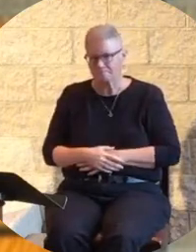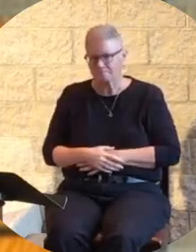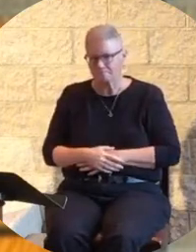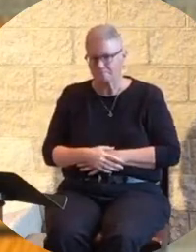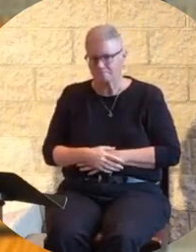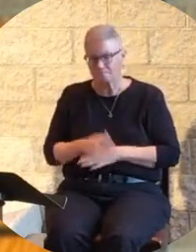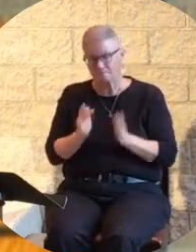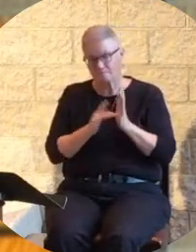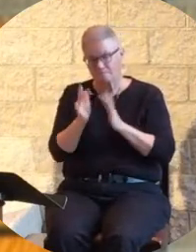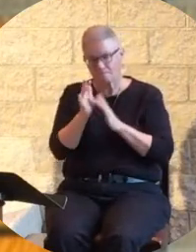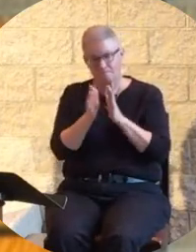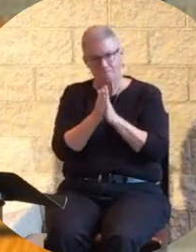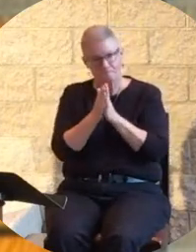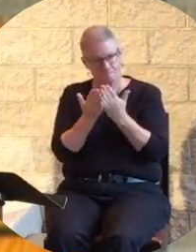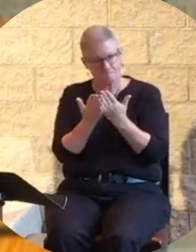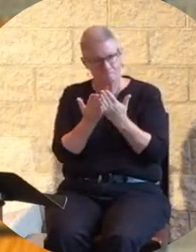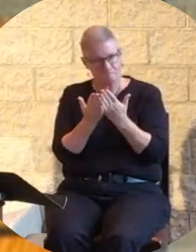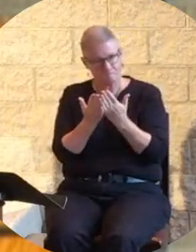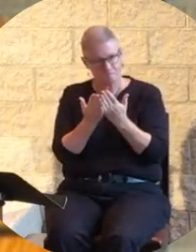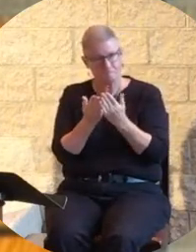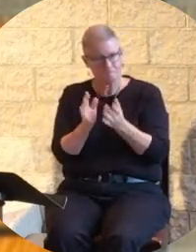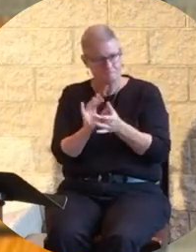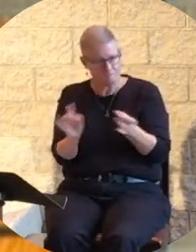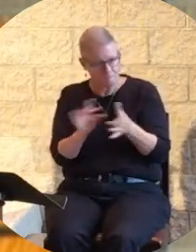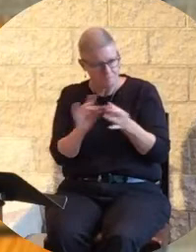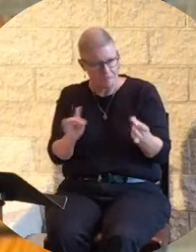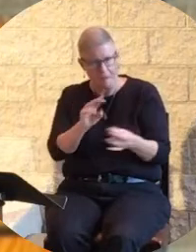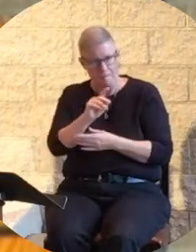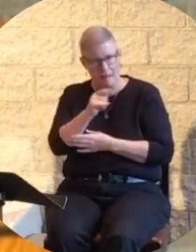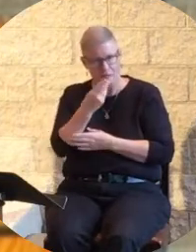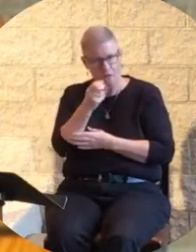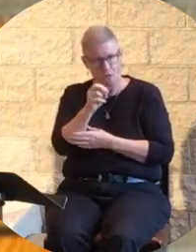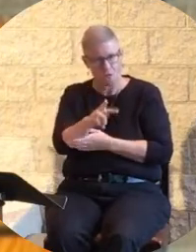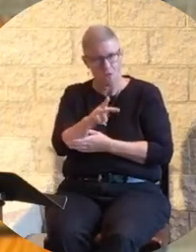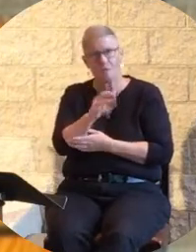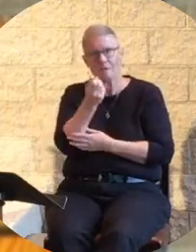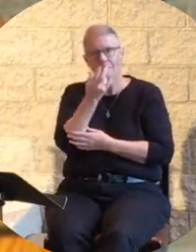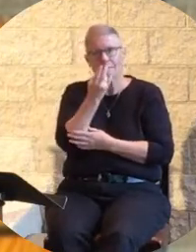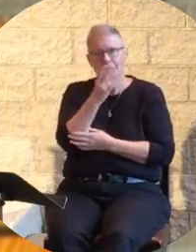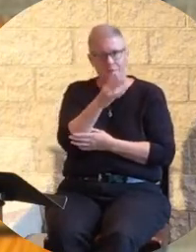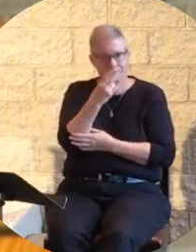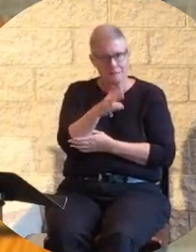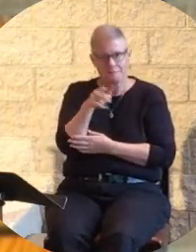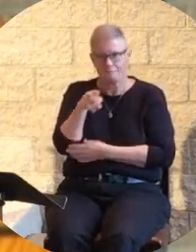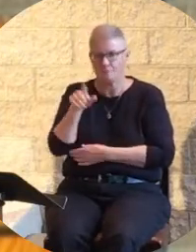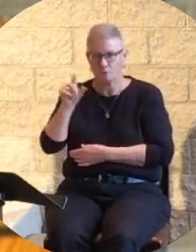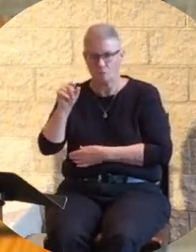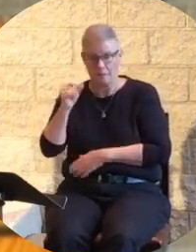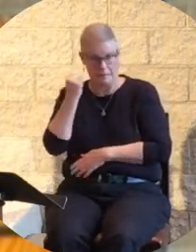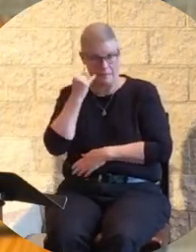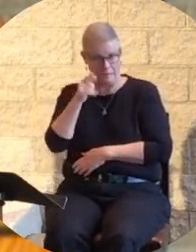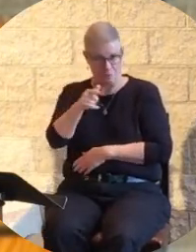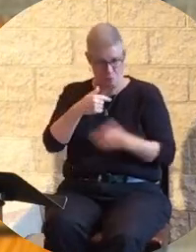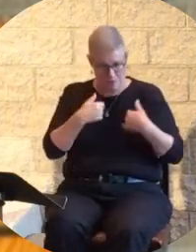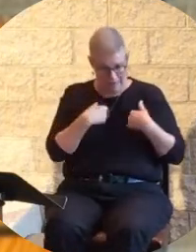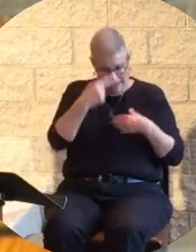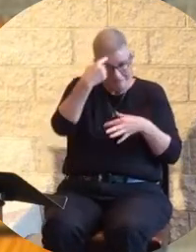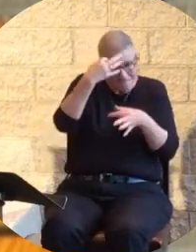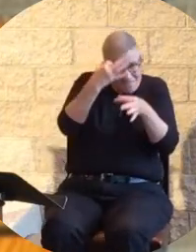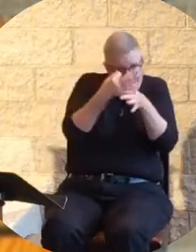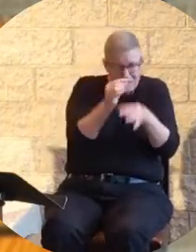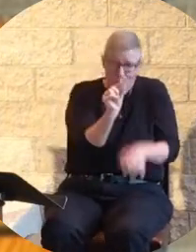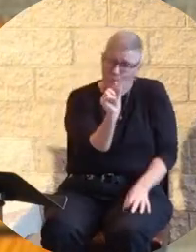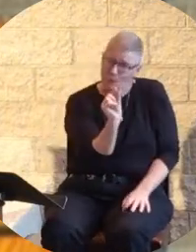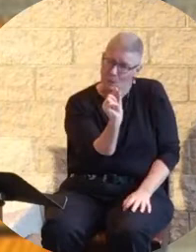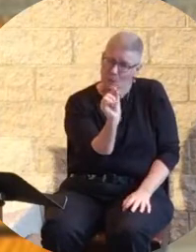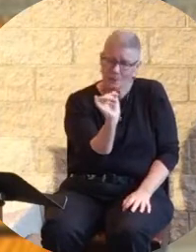And scripture tells us in Matthew chapter 17, verse 20, if you have faith the size of a mustard seed, you will